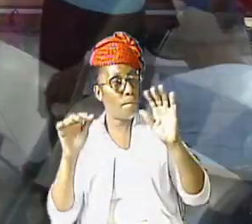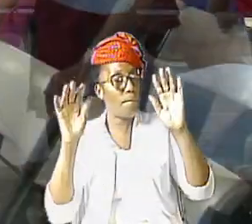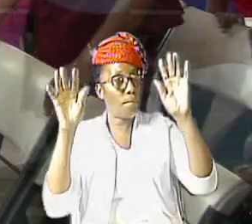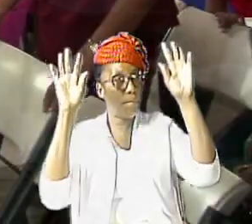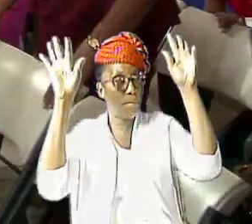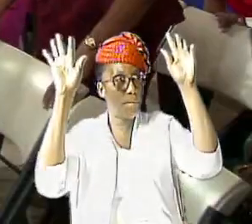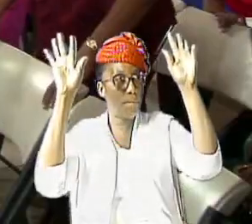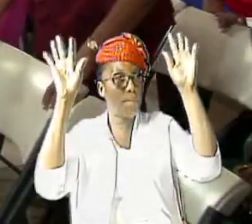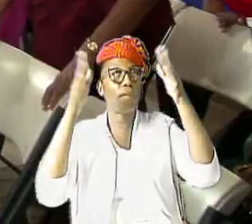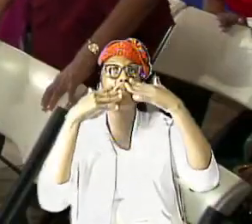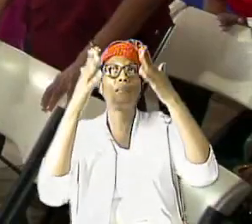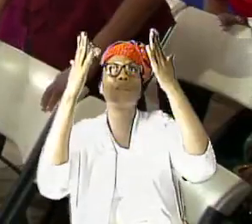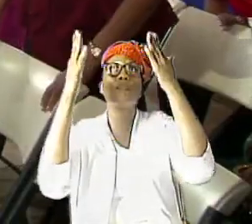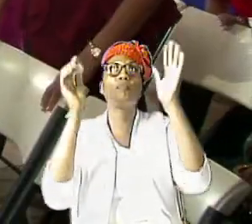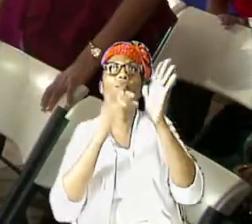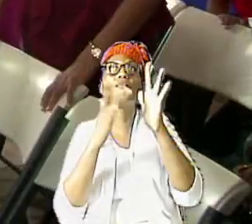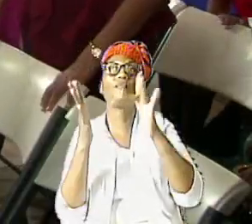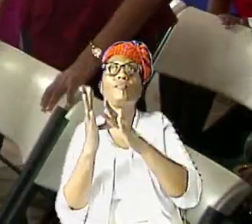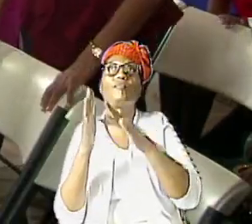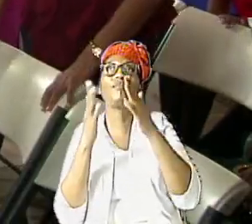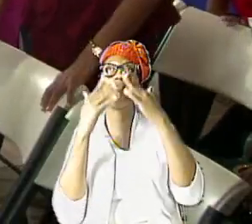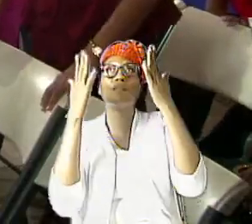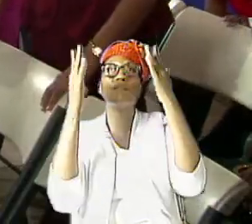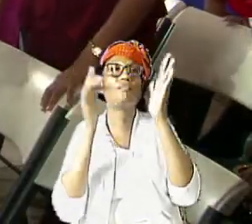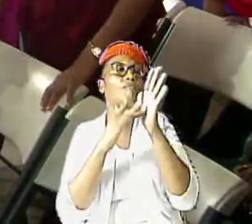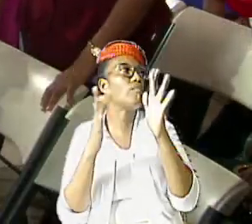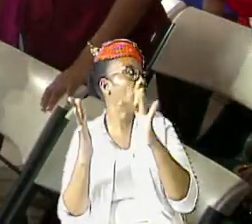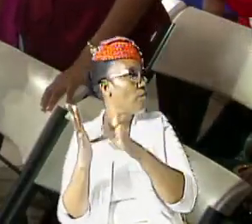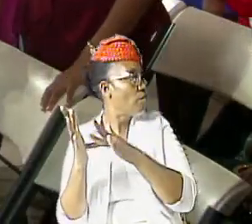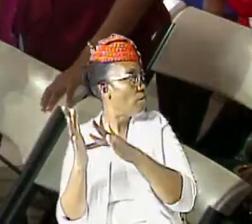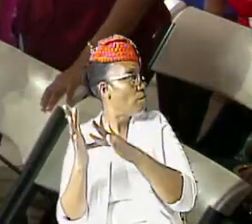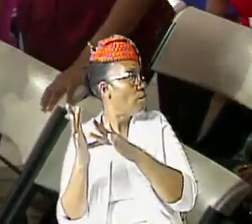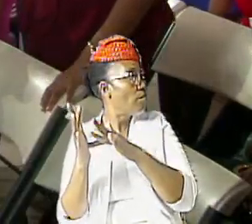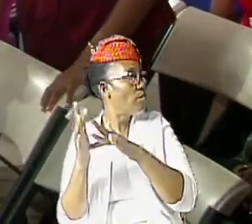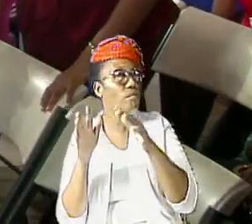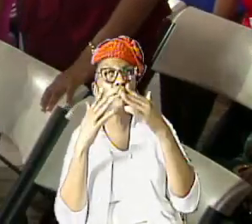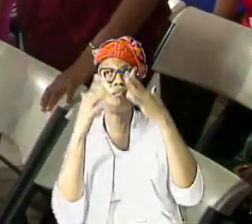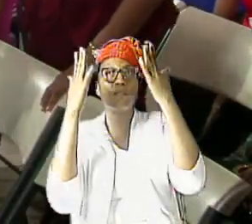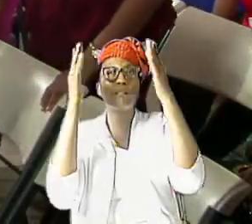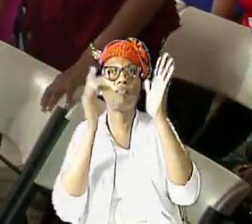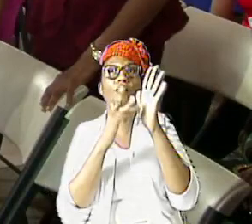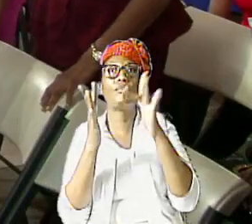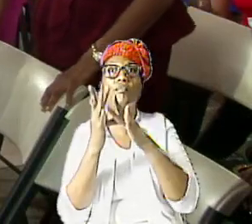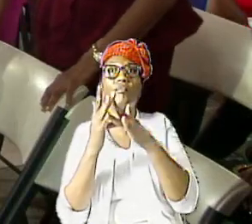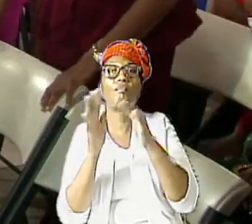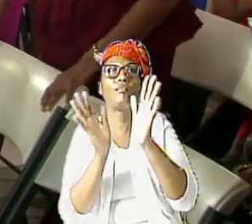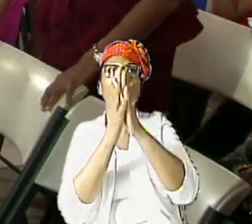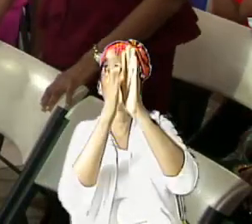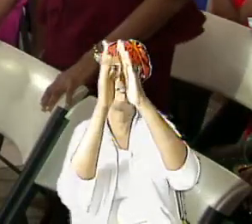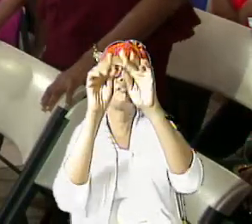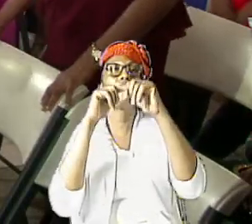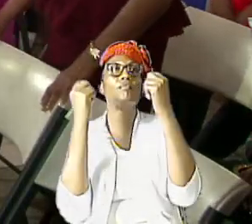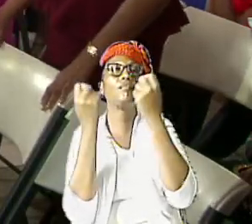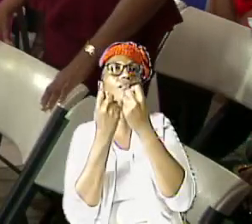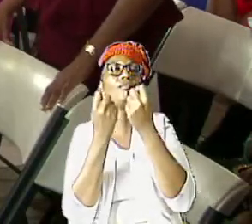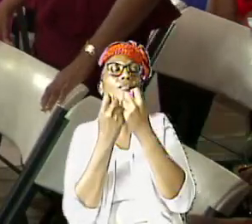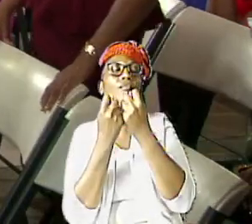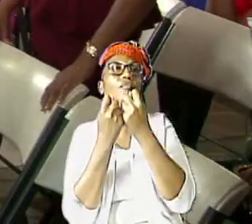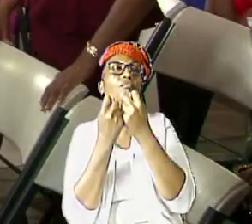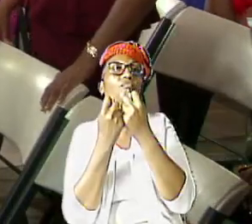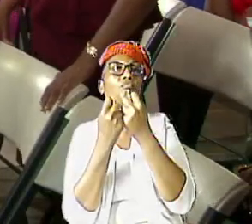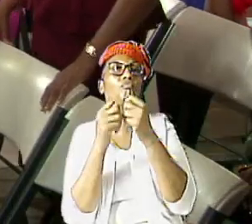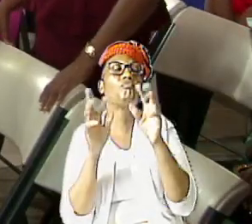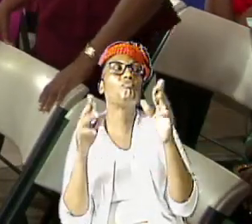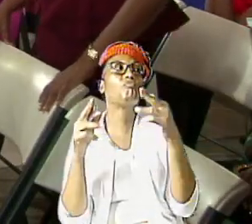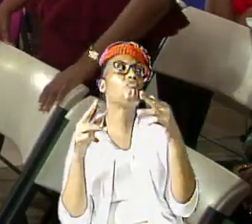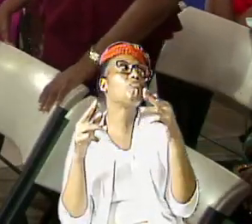wonderful. Thank you, Jesus. Thank you, Jesus. Hallelujah. Thank you, Jesus. Praise team, are you ready or should I go? Praise